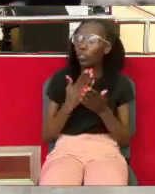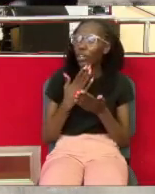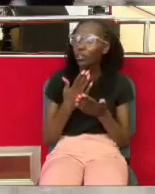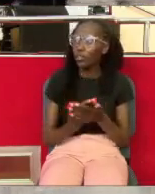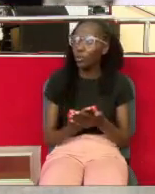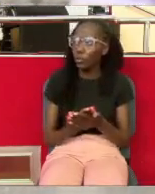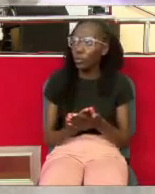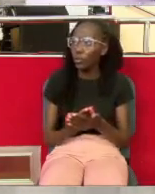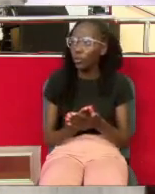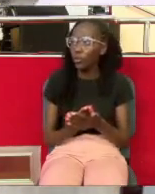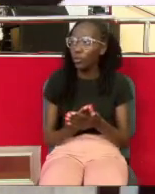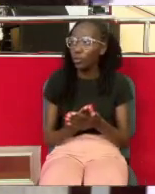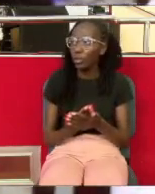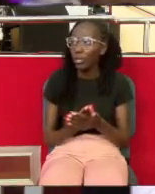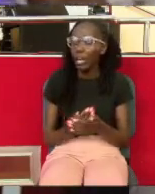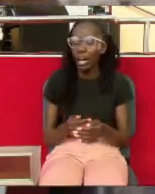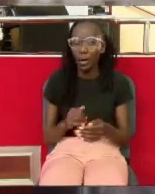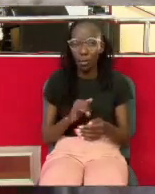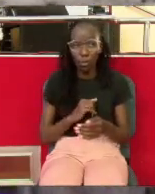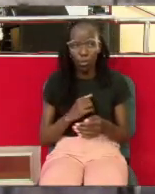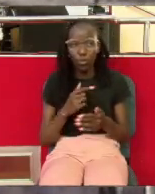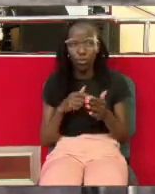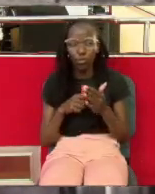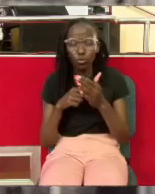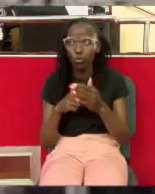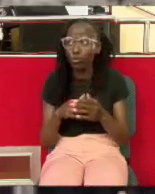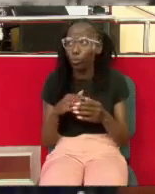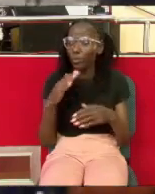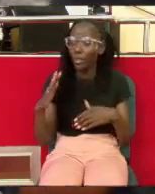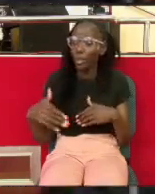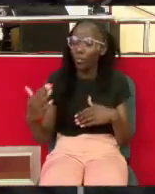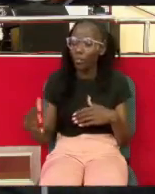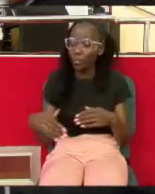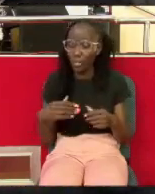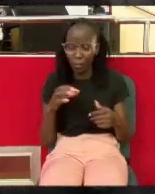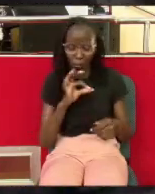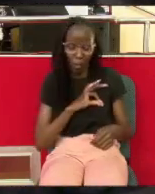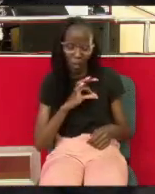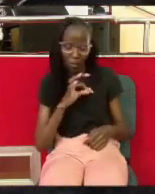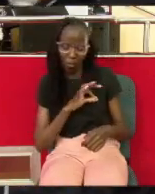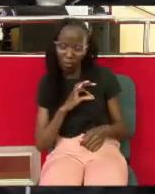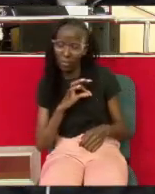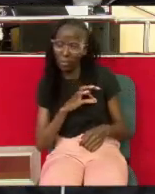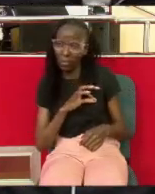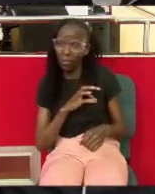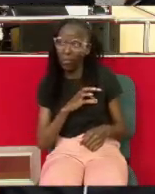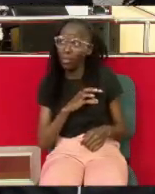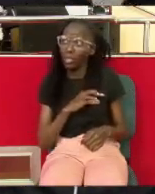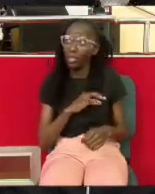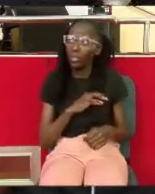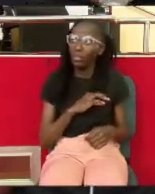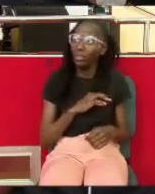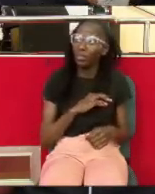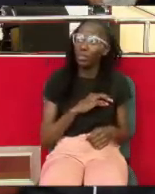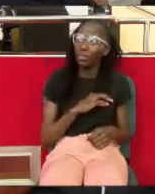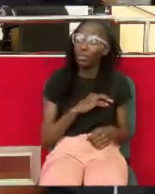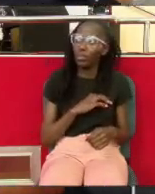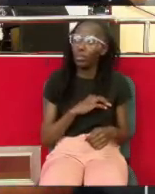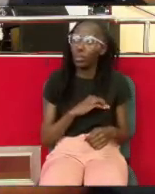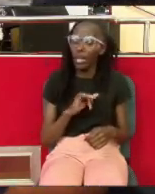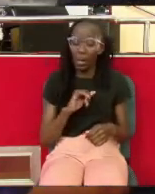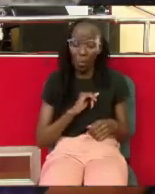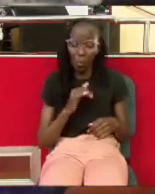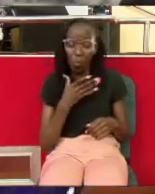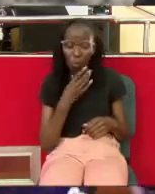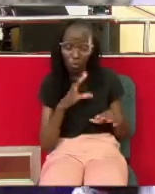to accrue every benefit that has been shared this day. I want to move from